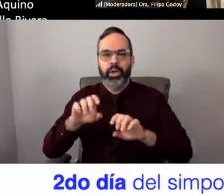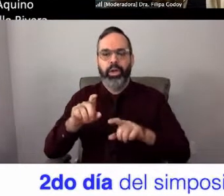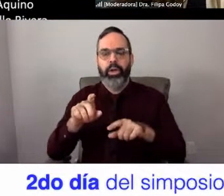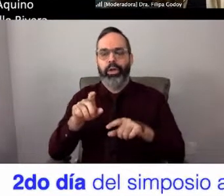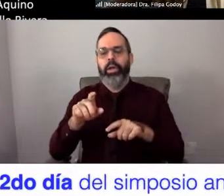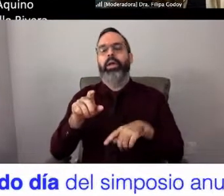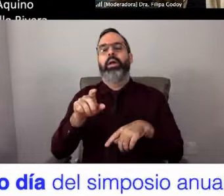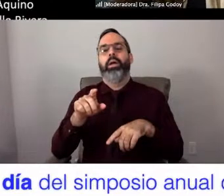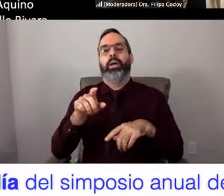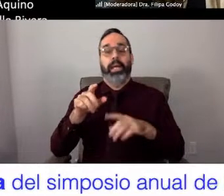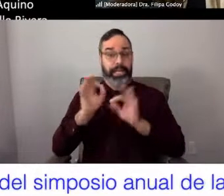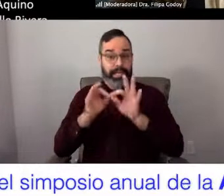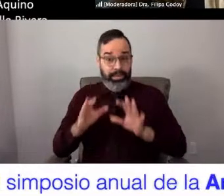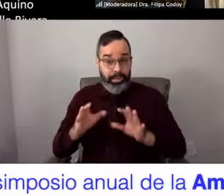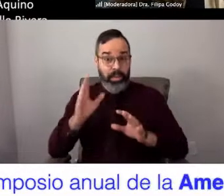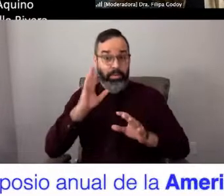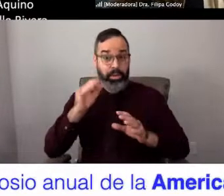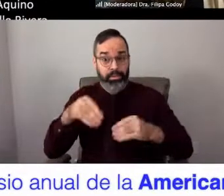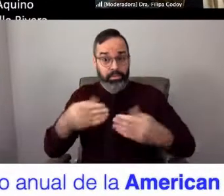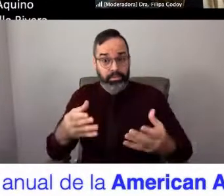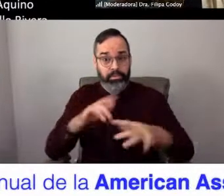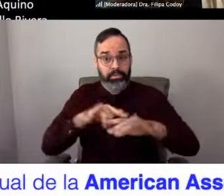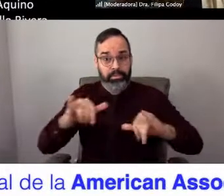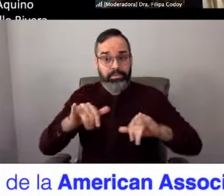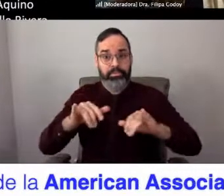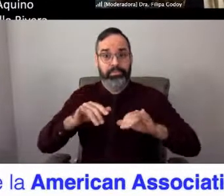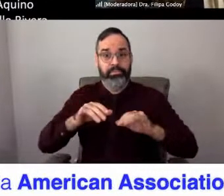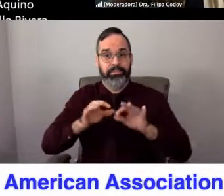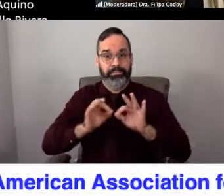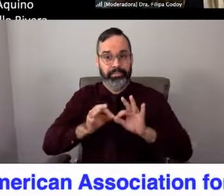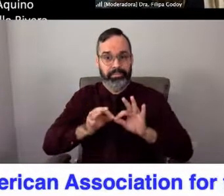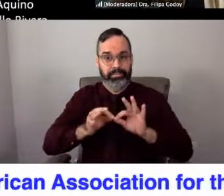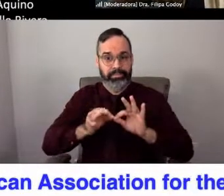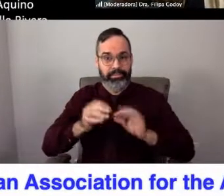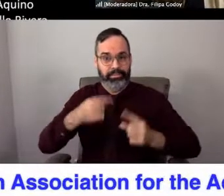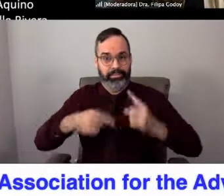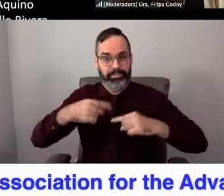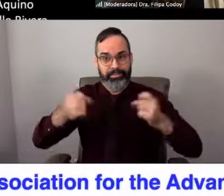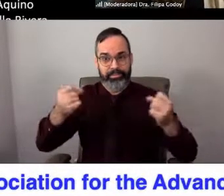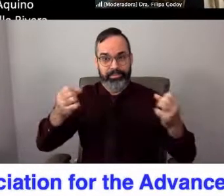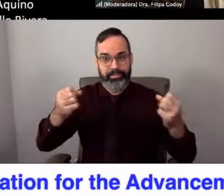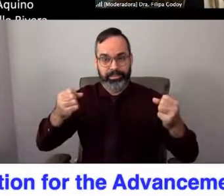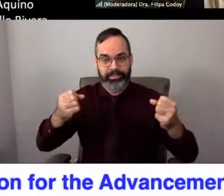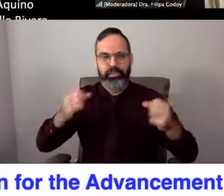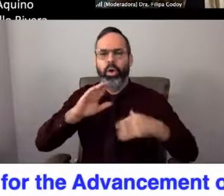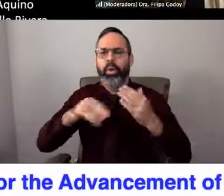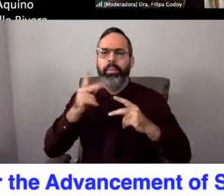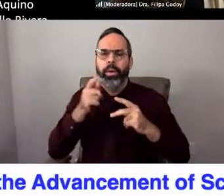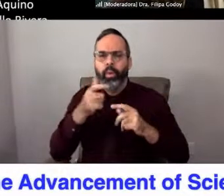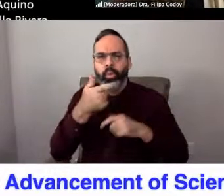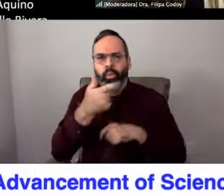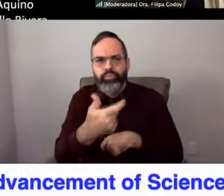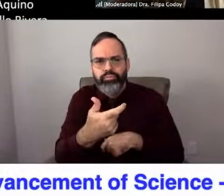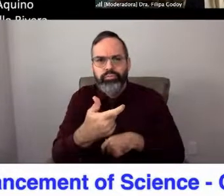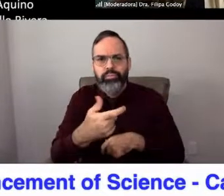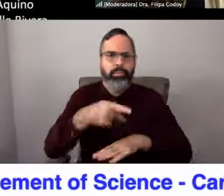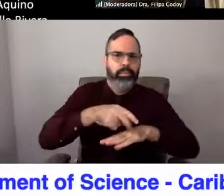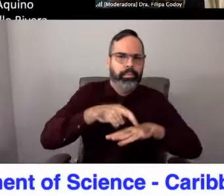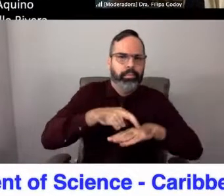for giving us simultaneous sign language interpretation, and all the folks out there, Ciencia Puerto Rico, and all